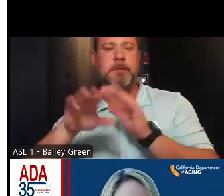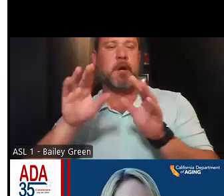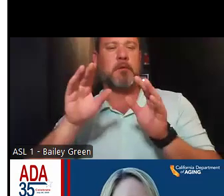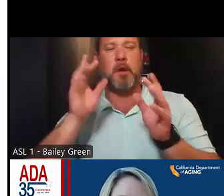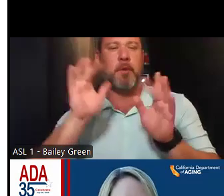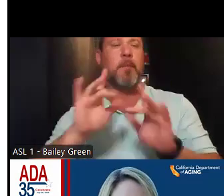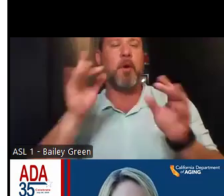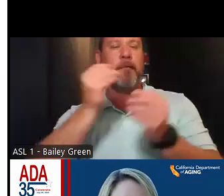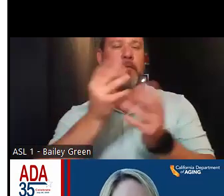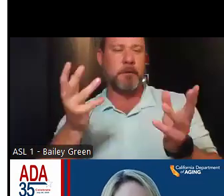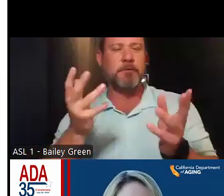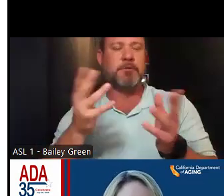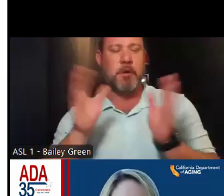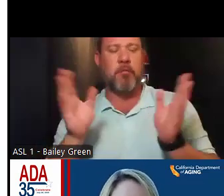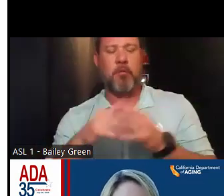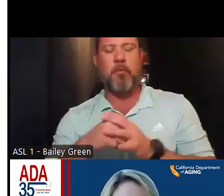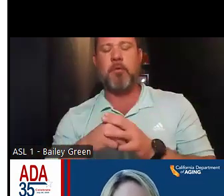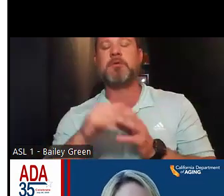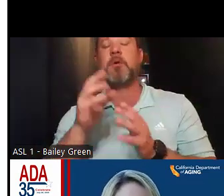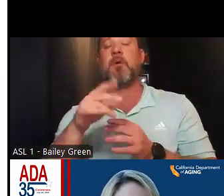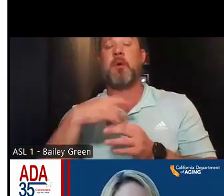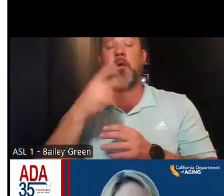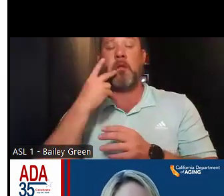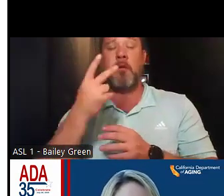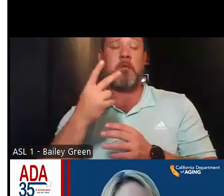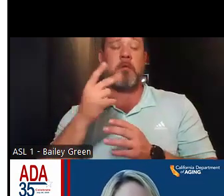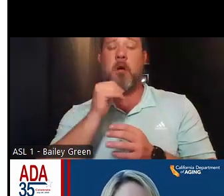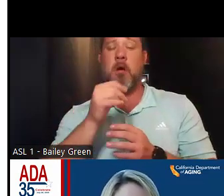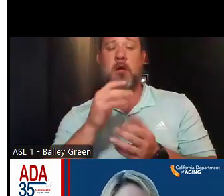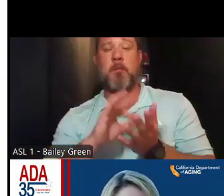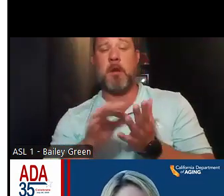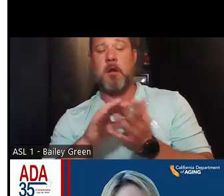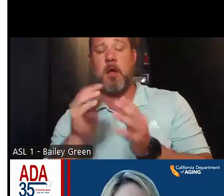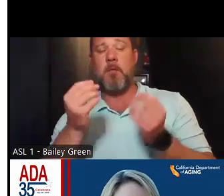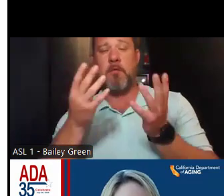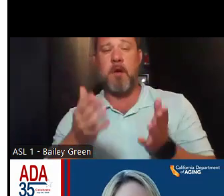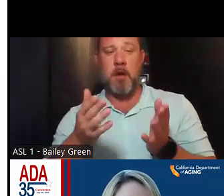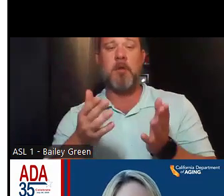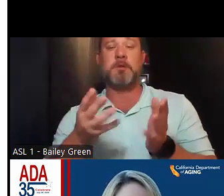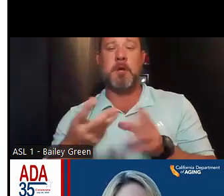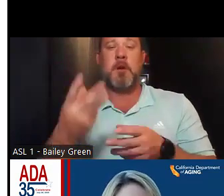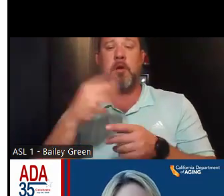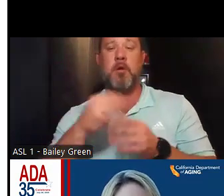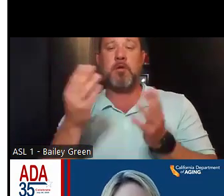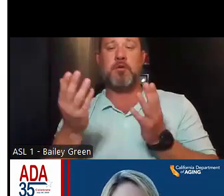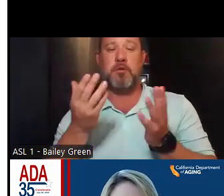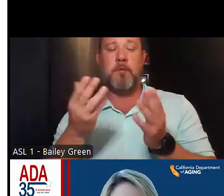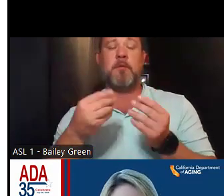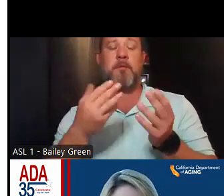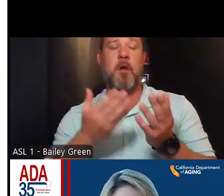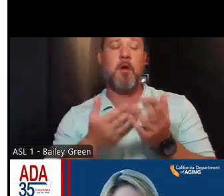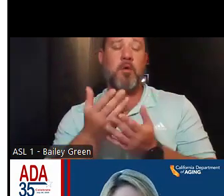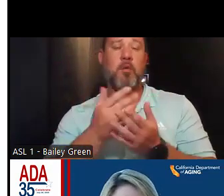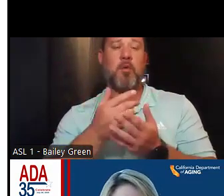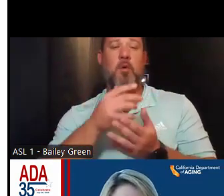way that we think about the landscape of non-Medi-Cal providers, it primarily includes services provided through